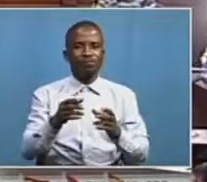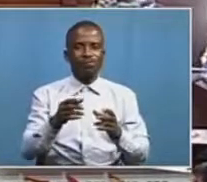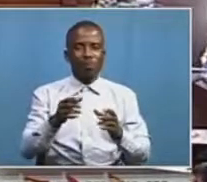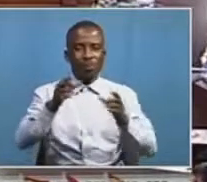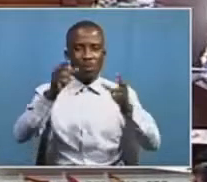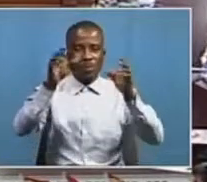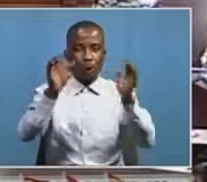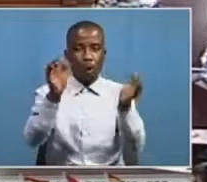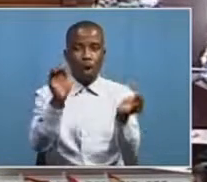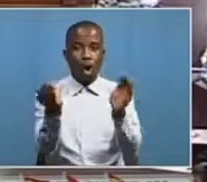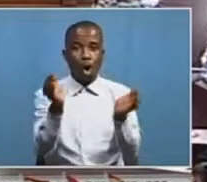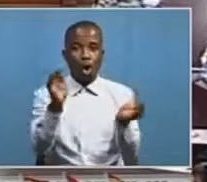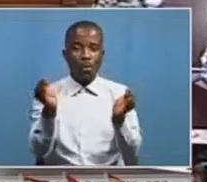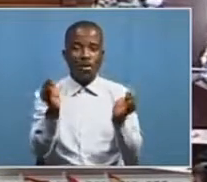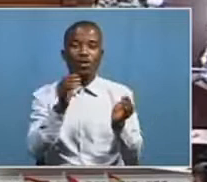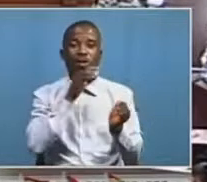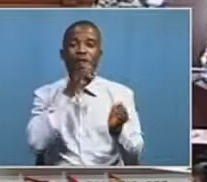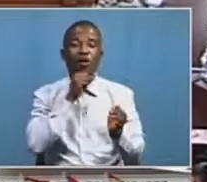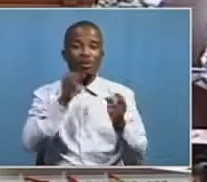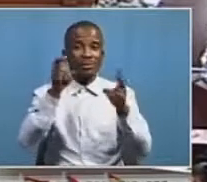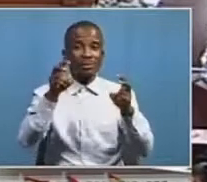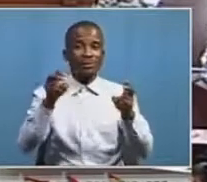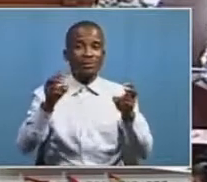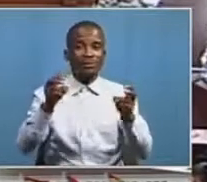by Kodua vs. Yantua